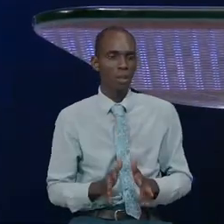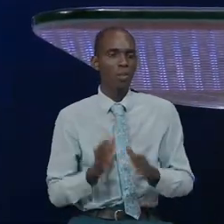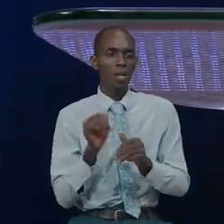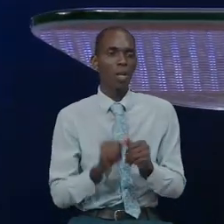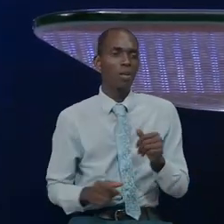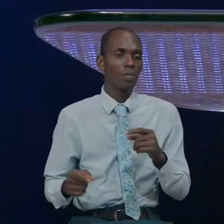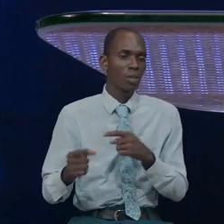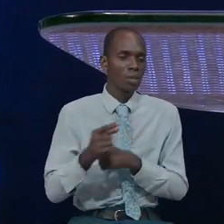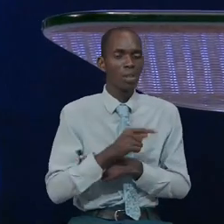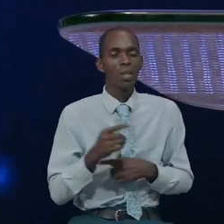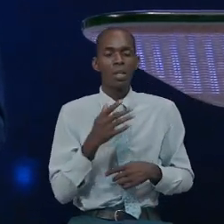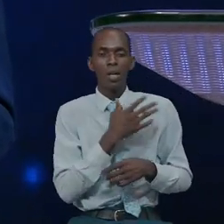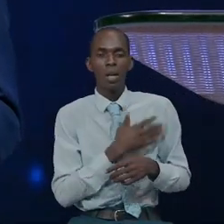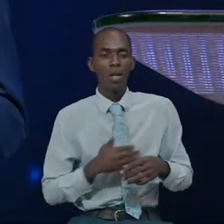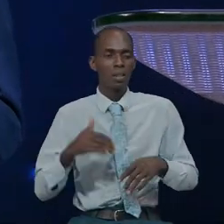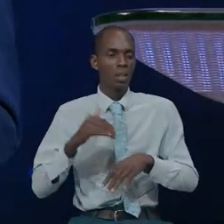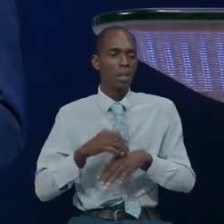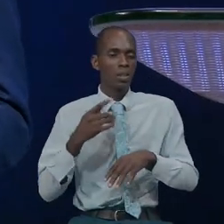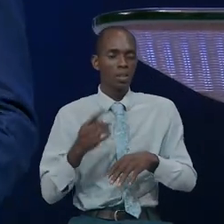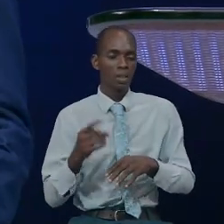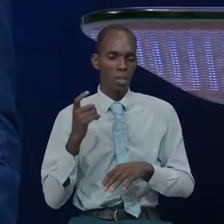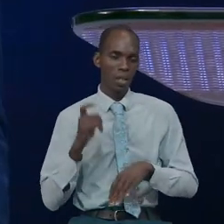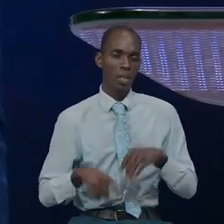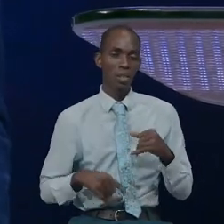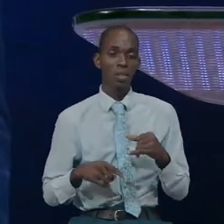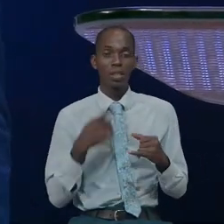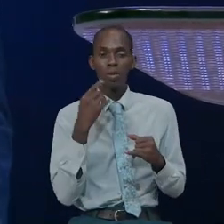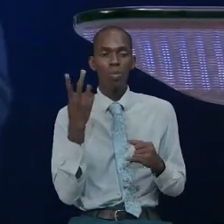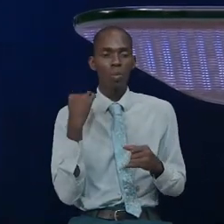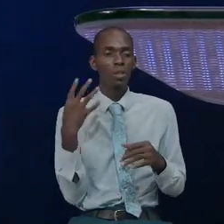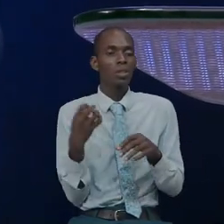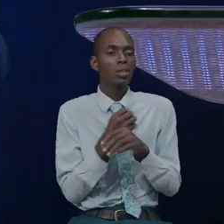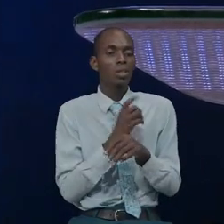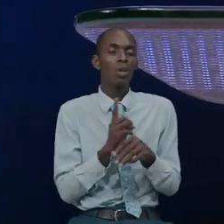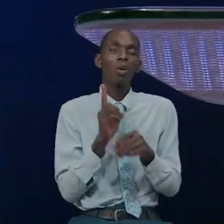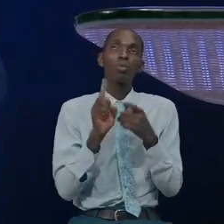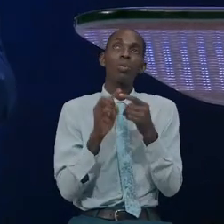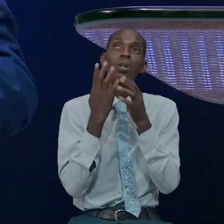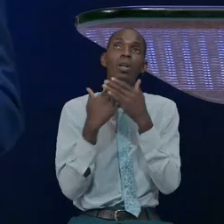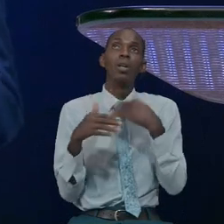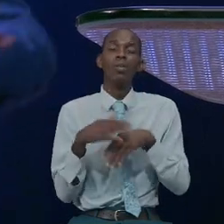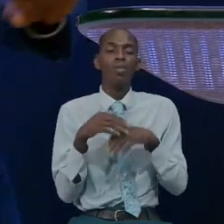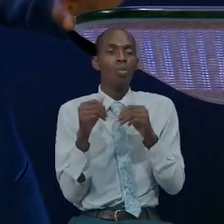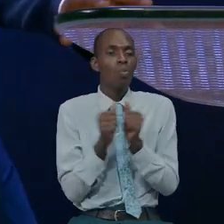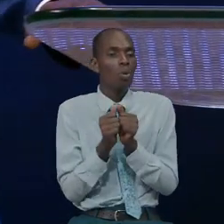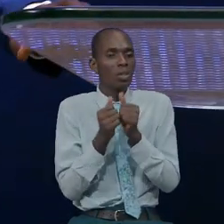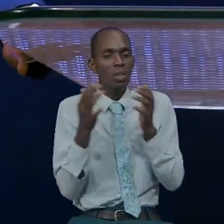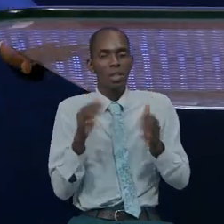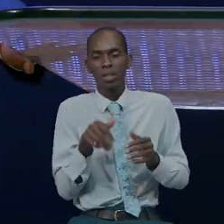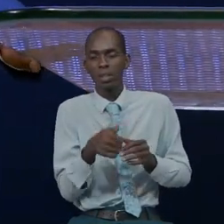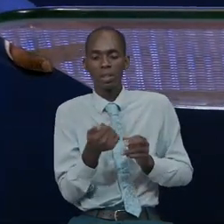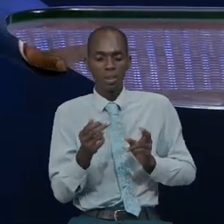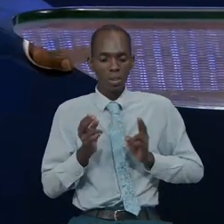and then at the end of the 40 days, he was taken up to heaven without any human